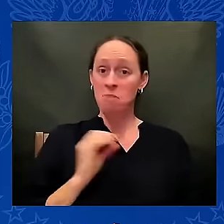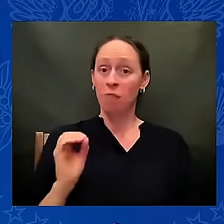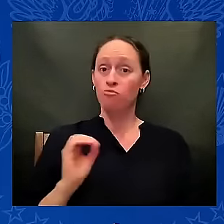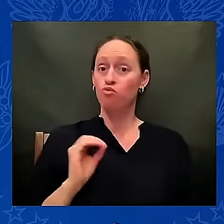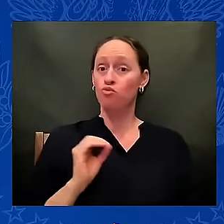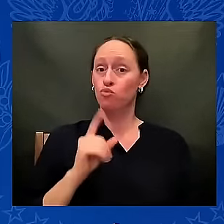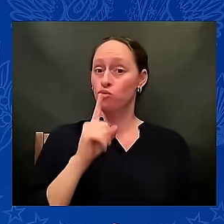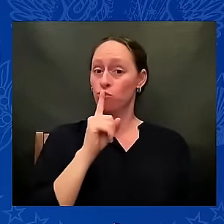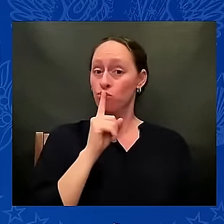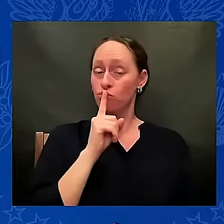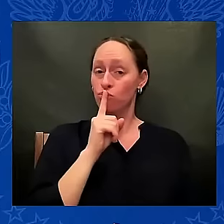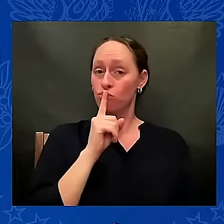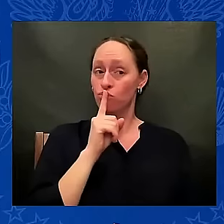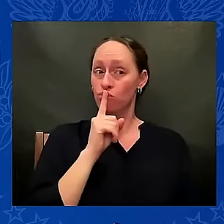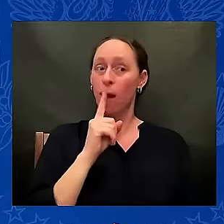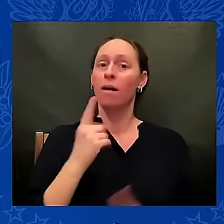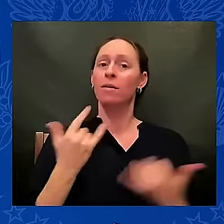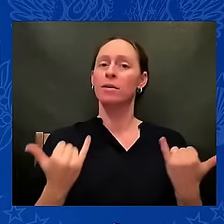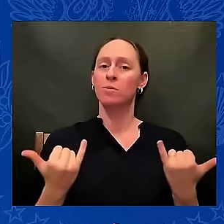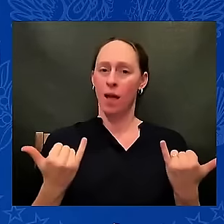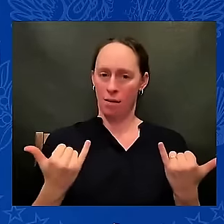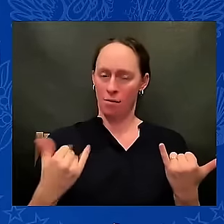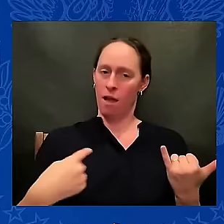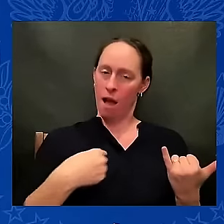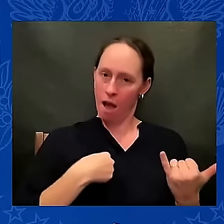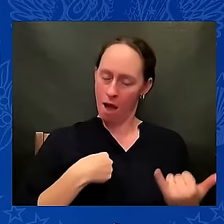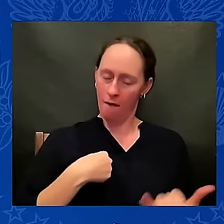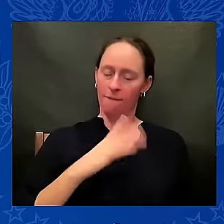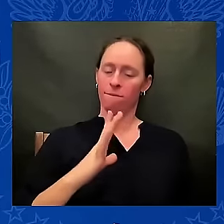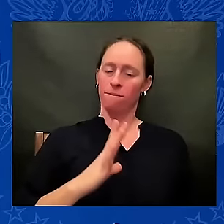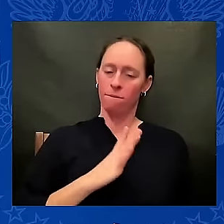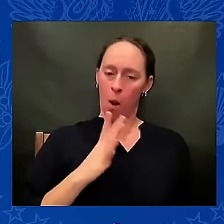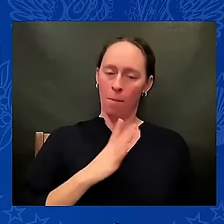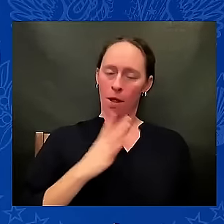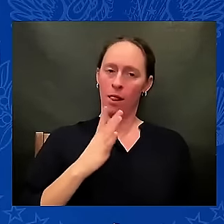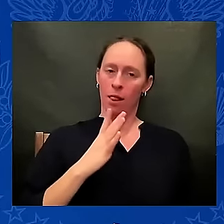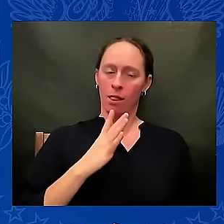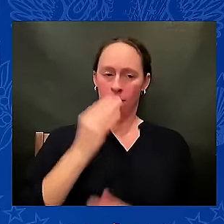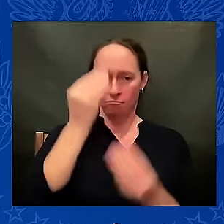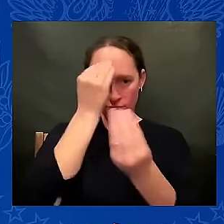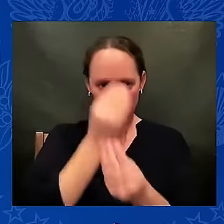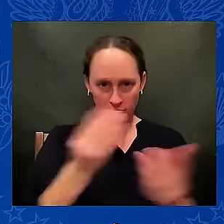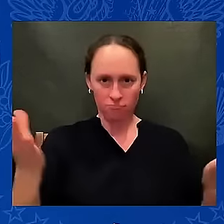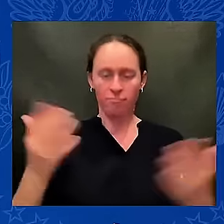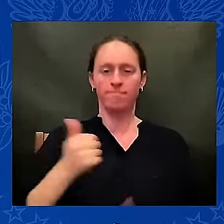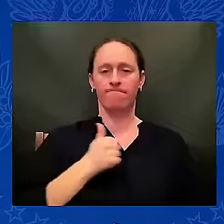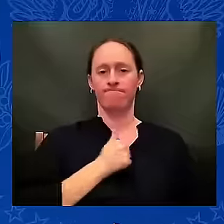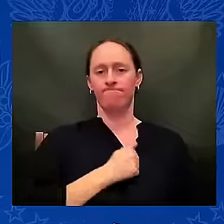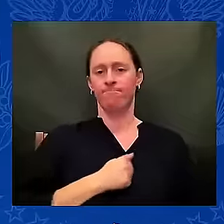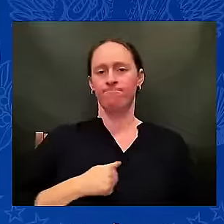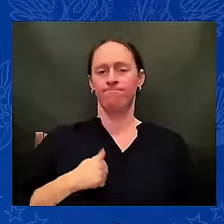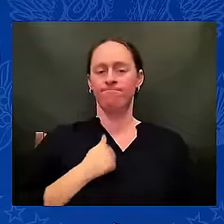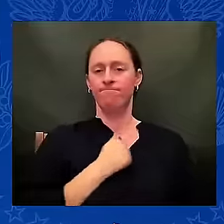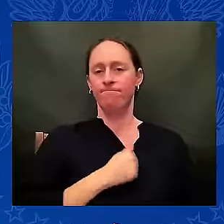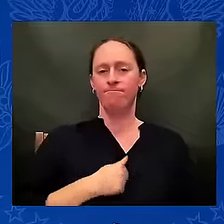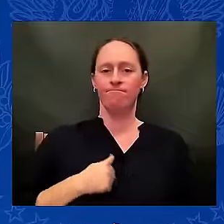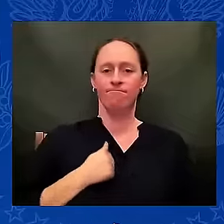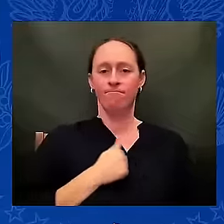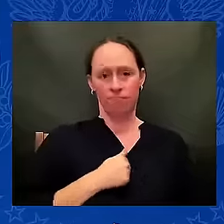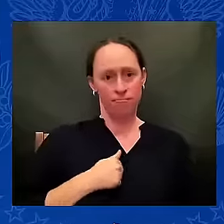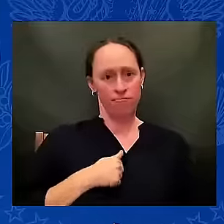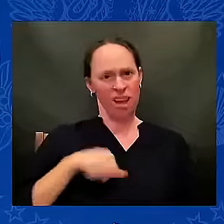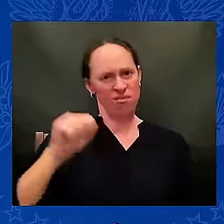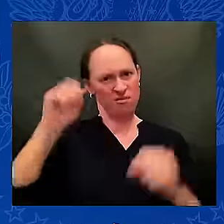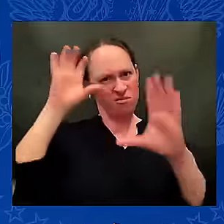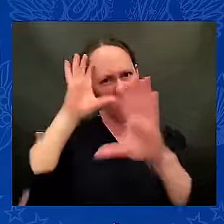I formally apologize as President of the United States of America for what we did. I formally